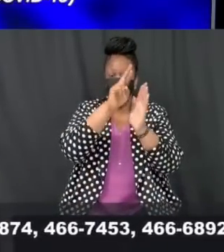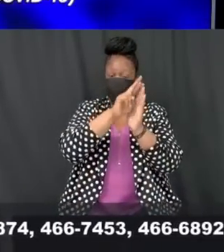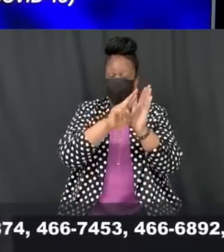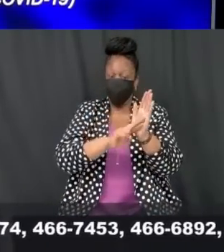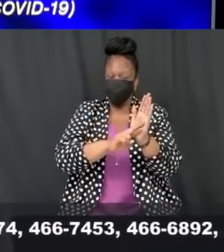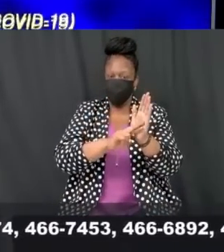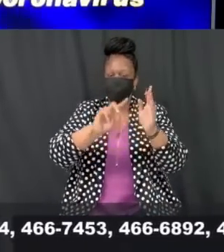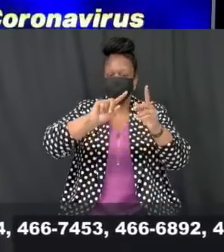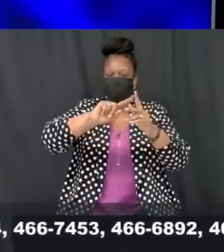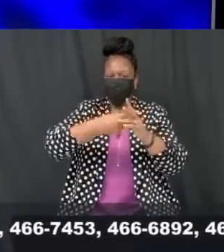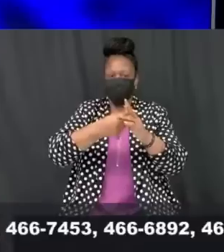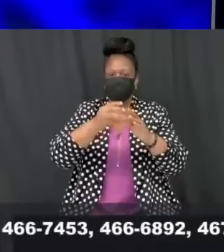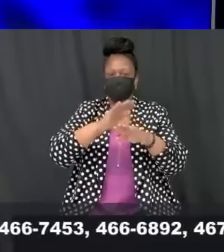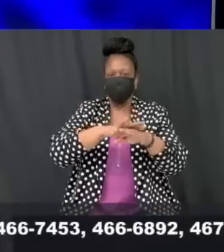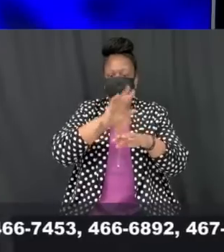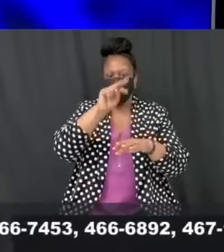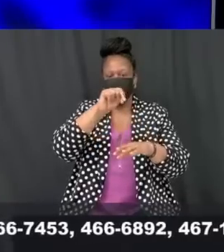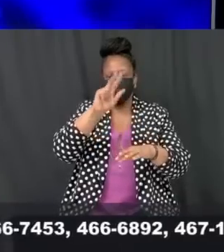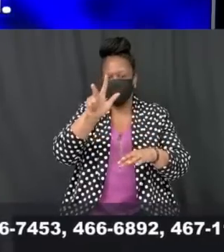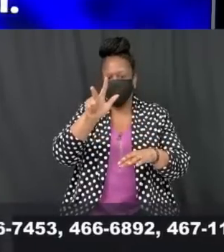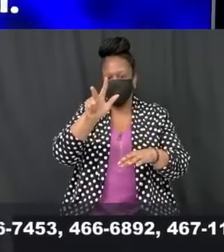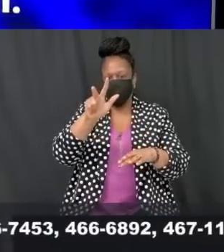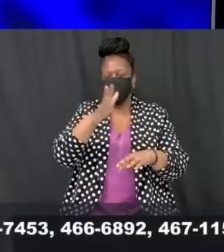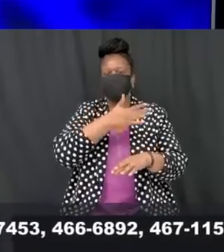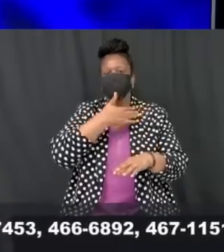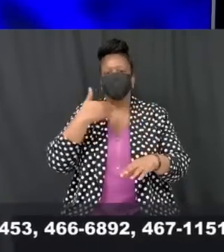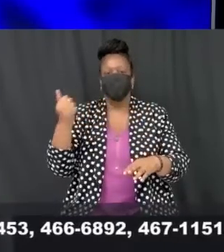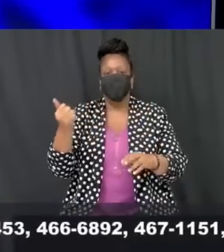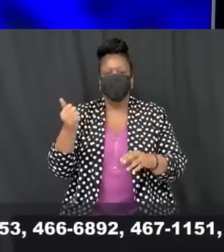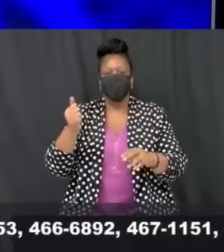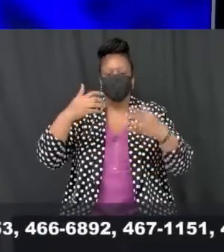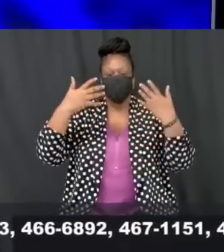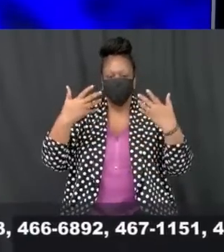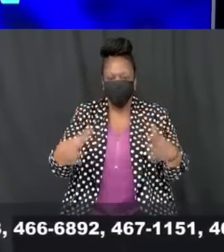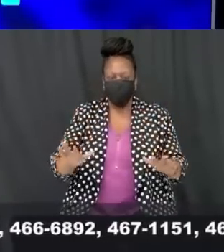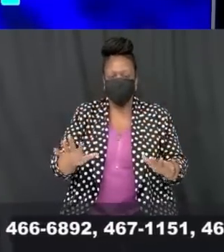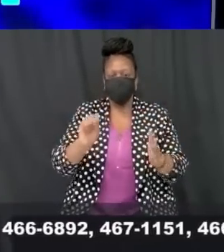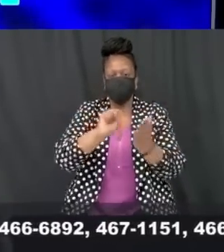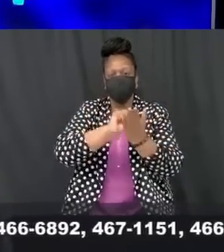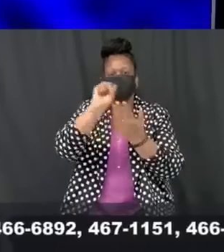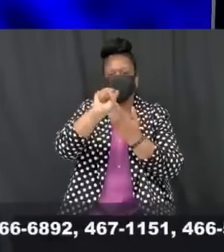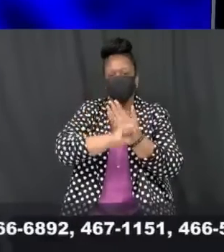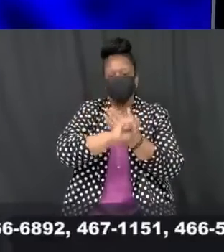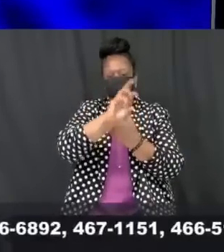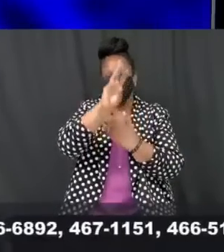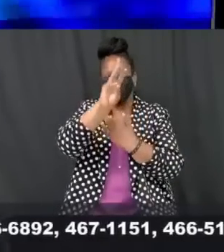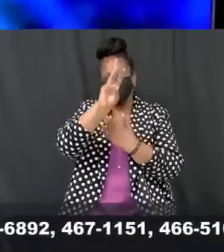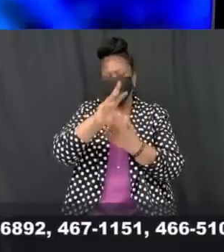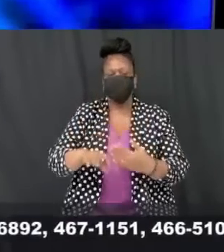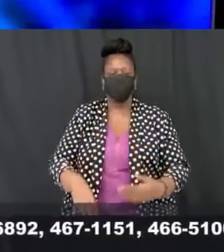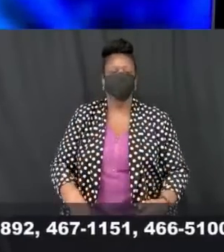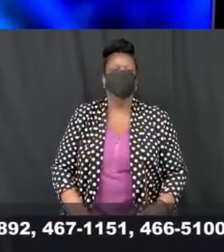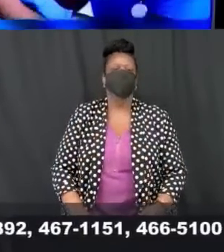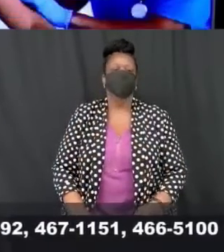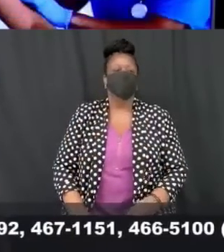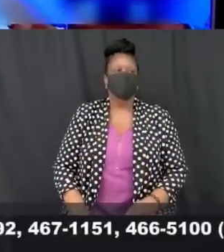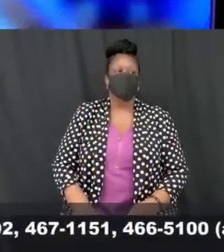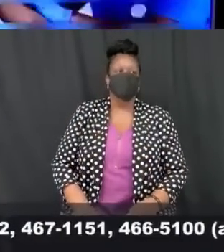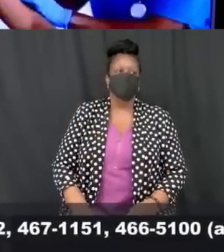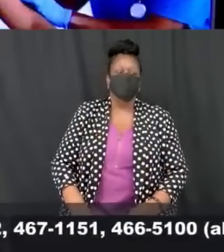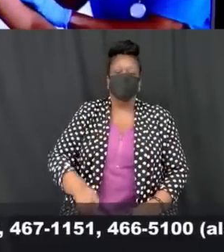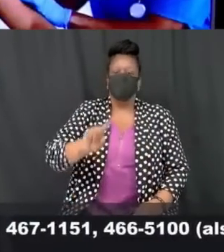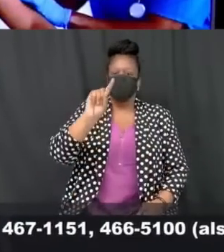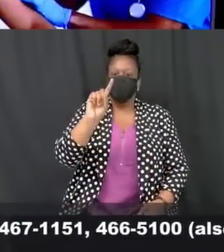will expire at 5 a.m. on September 6. The first significant change is the adjustment